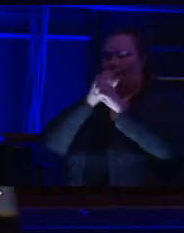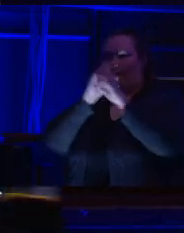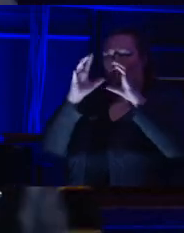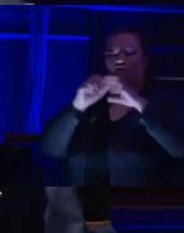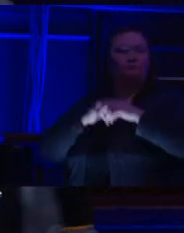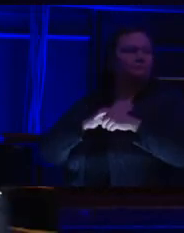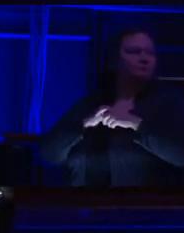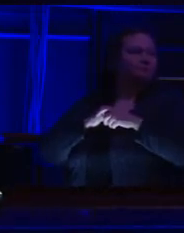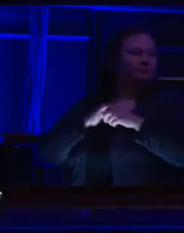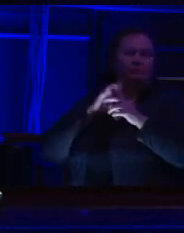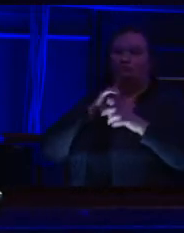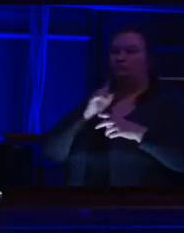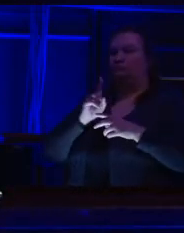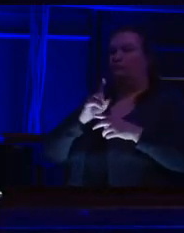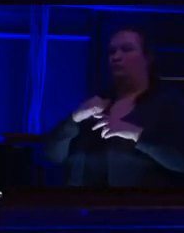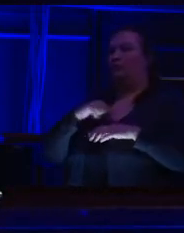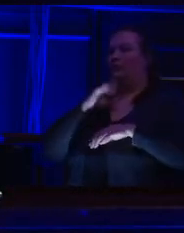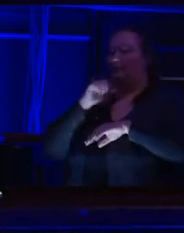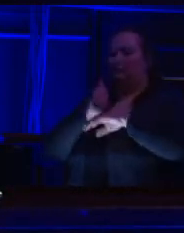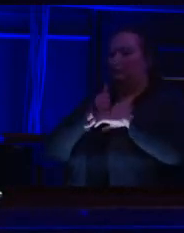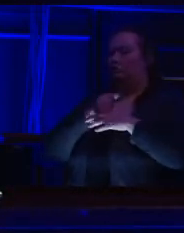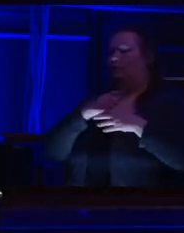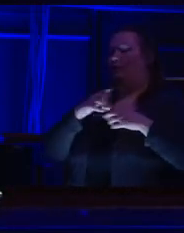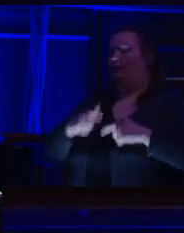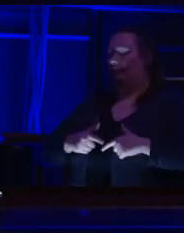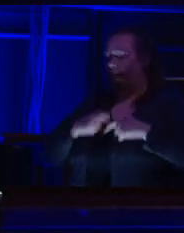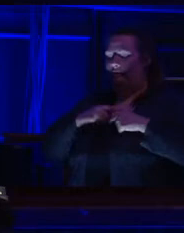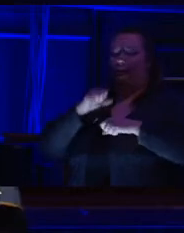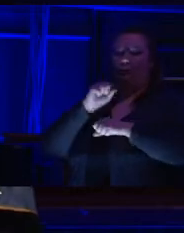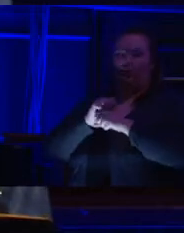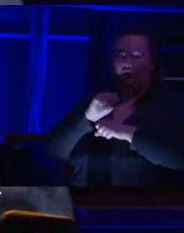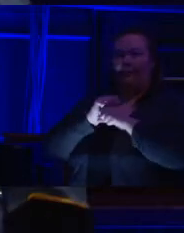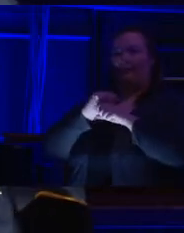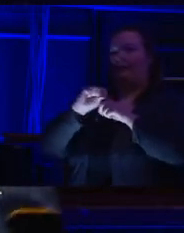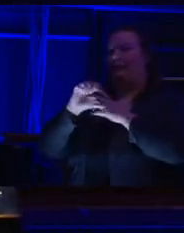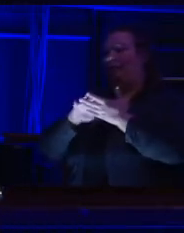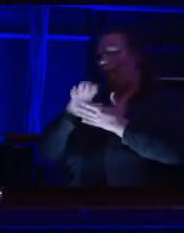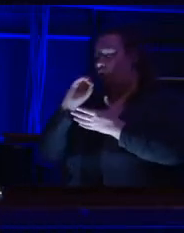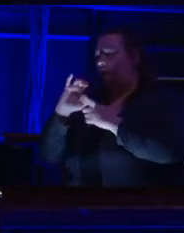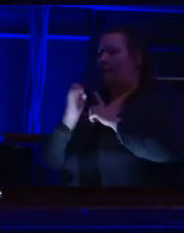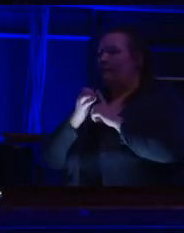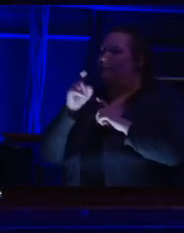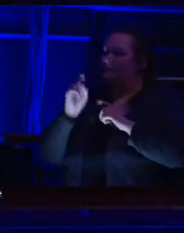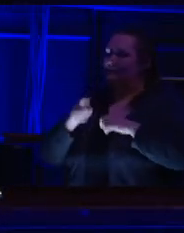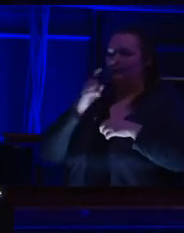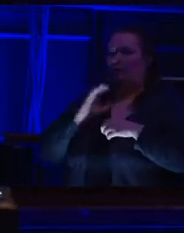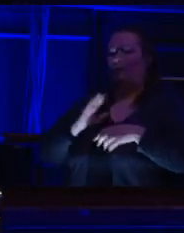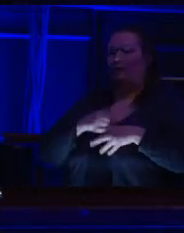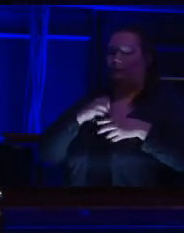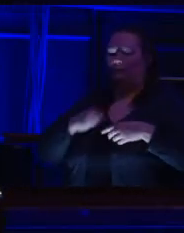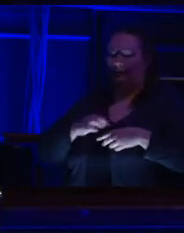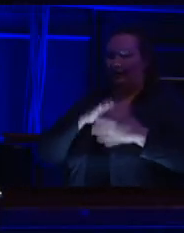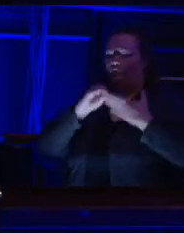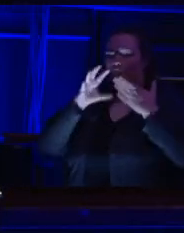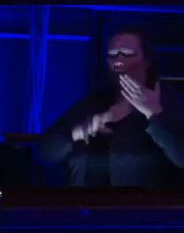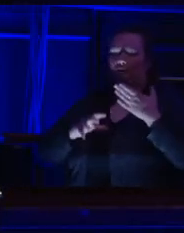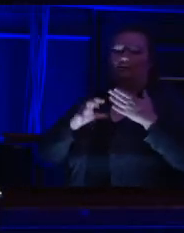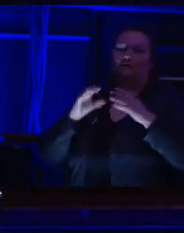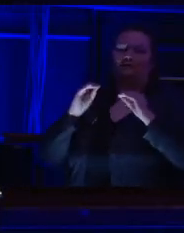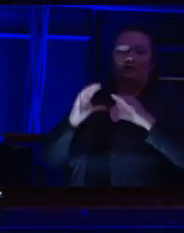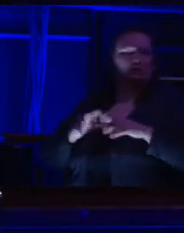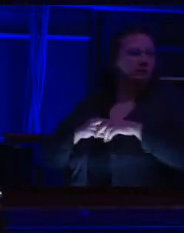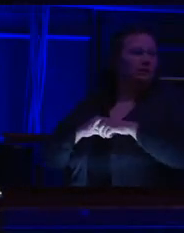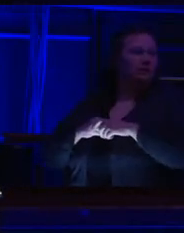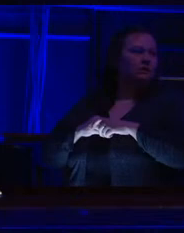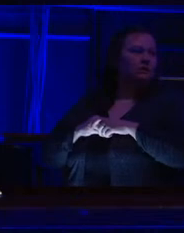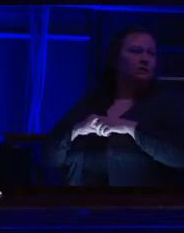and to ensure that we establish the living, working, and learning environments needed for our staff, students, and faculty